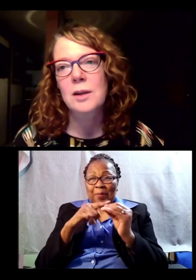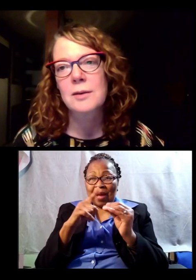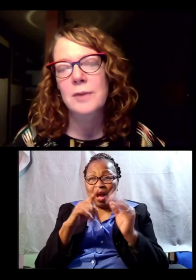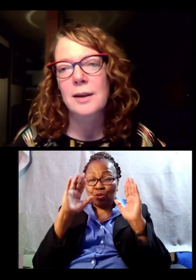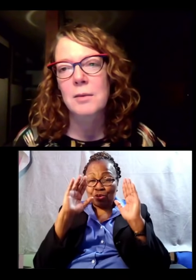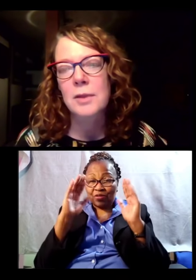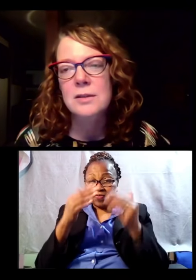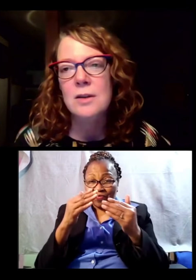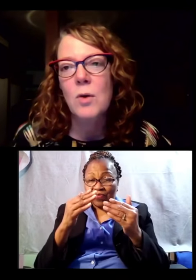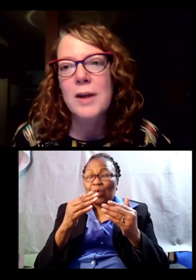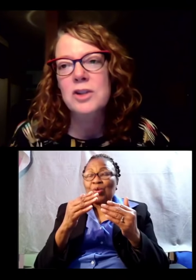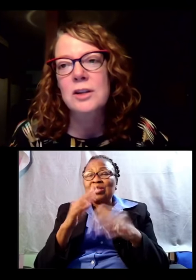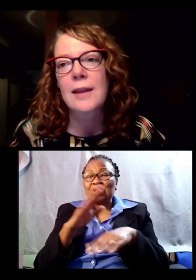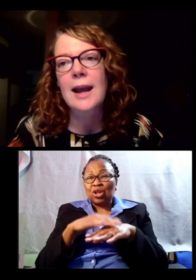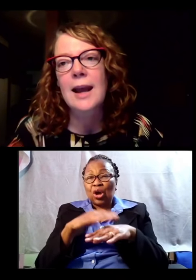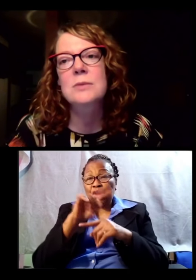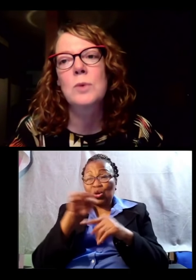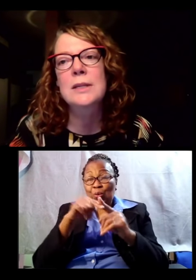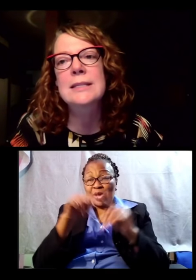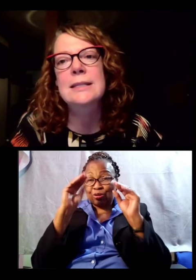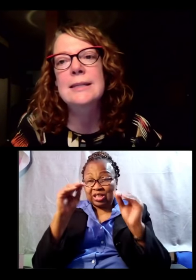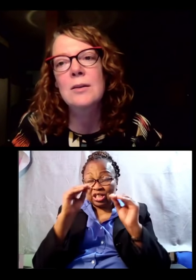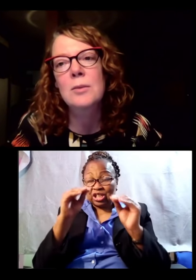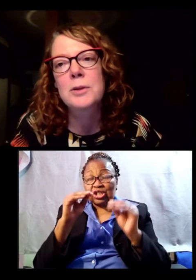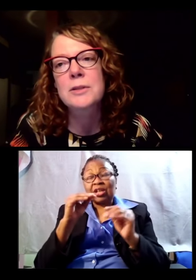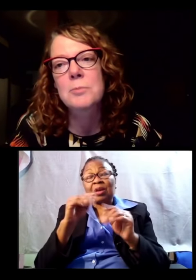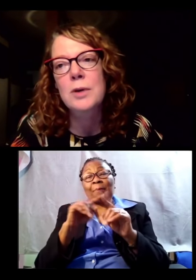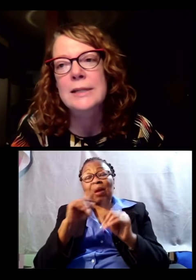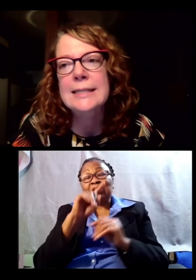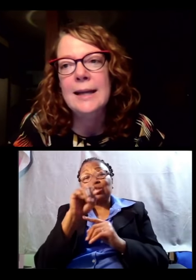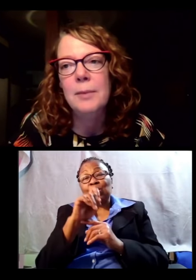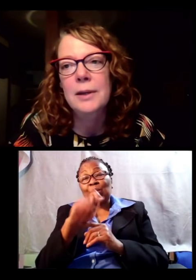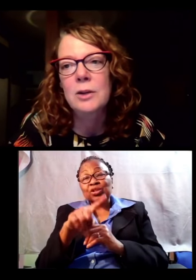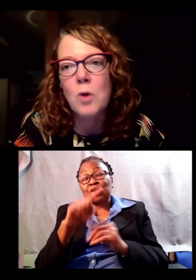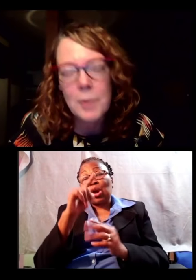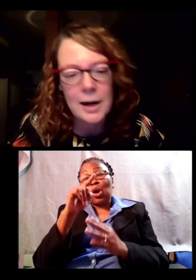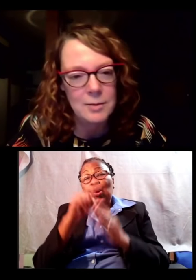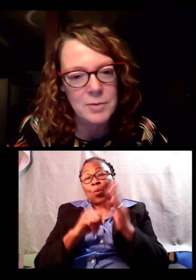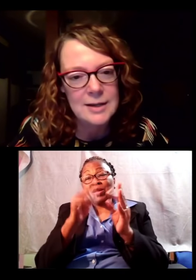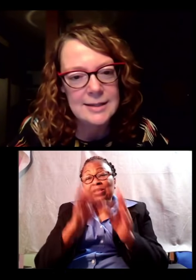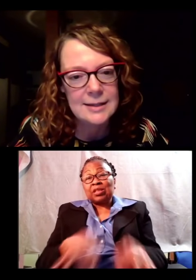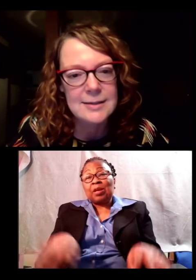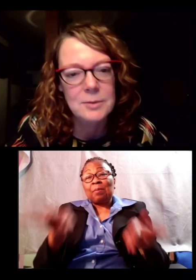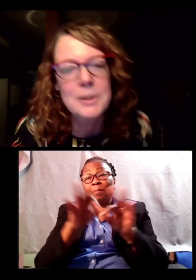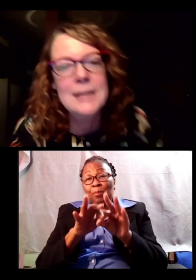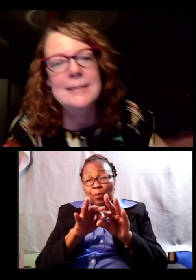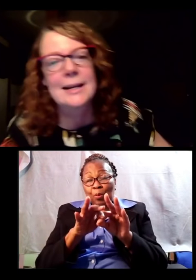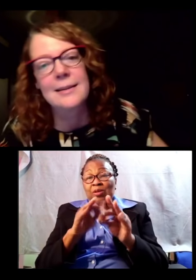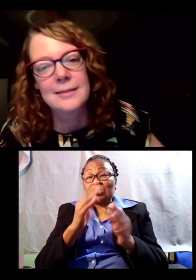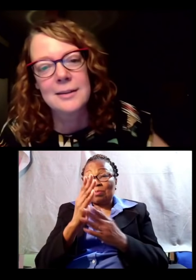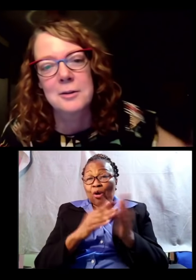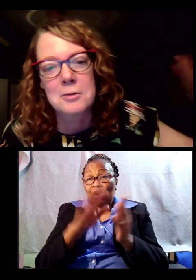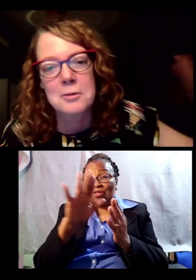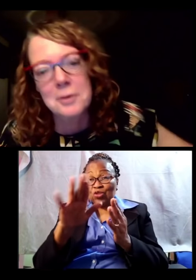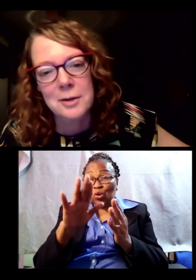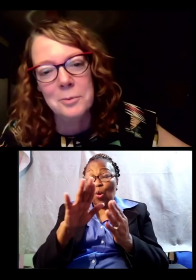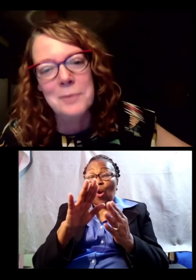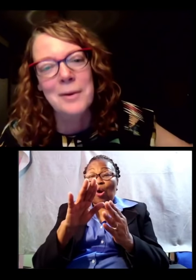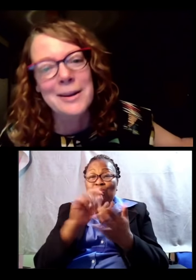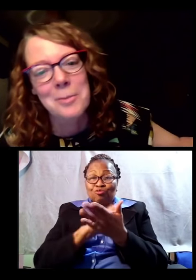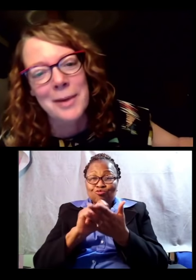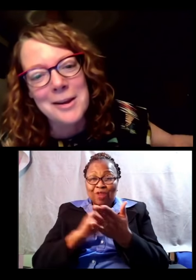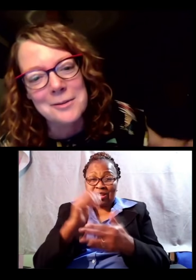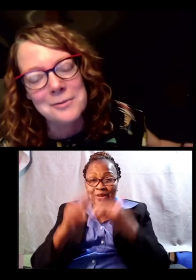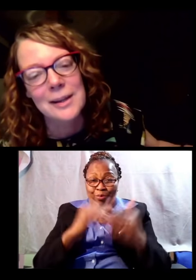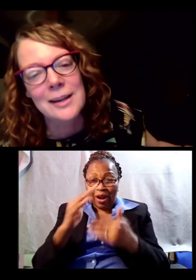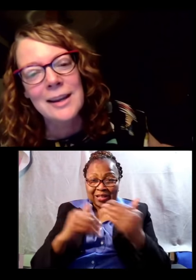teaching creative writing, but there's a question that asks, what is the single most important step in your writing process? So putting aside, you know you're gonna